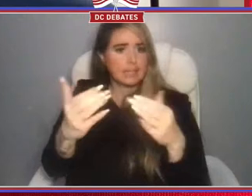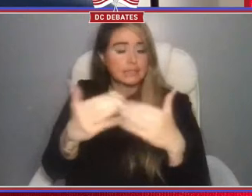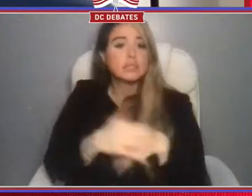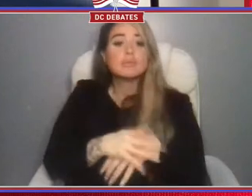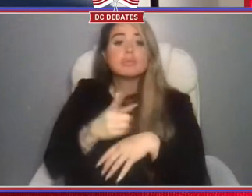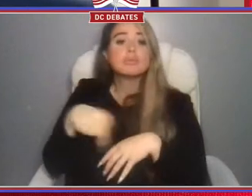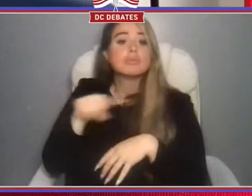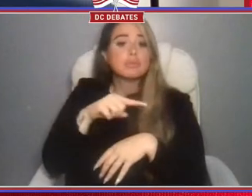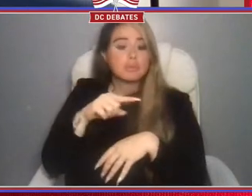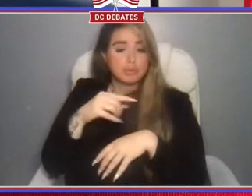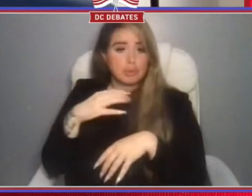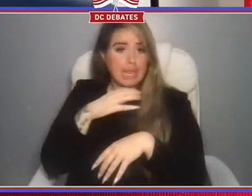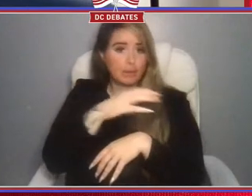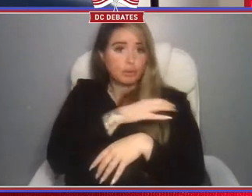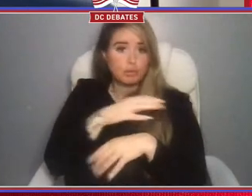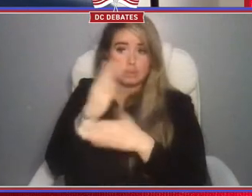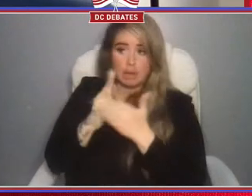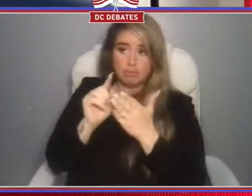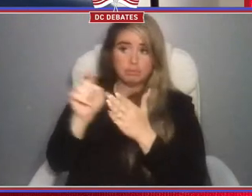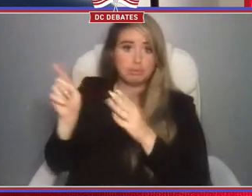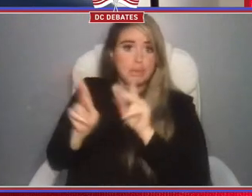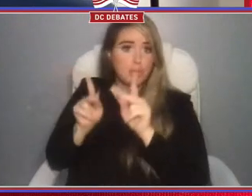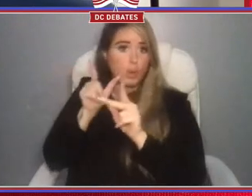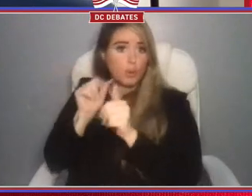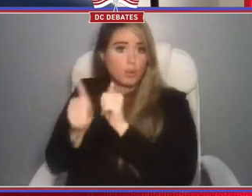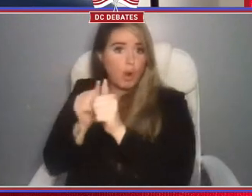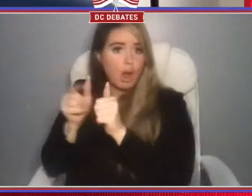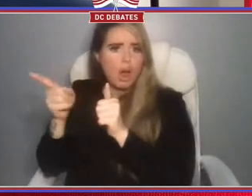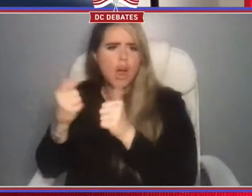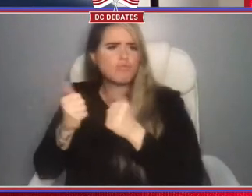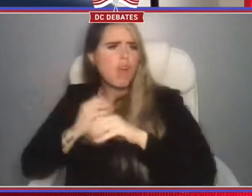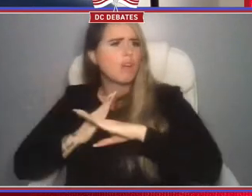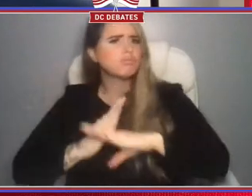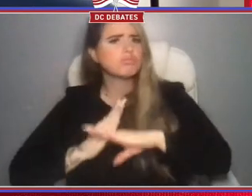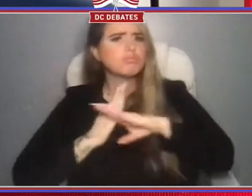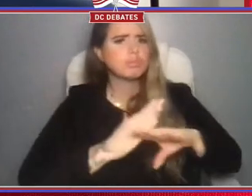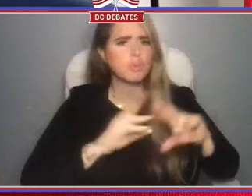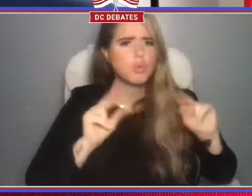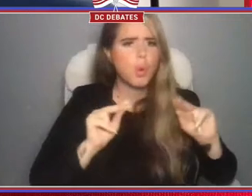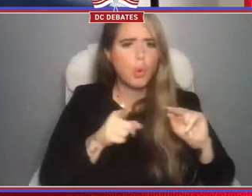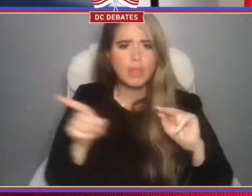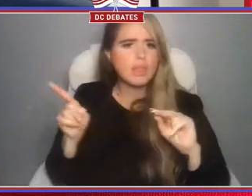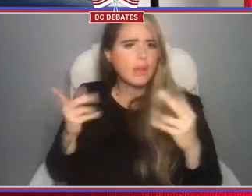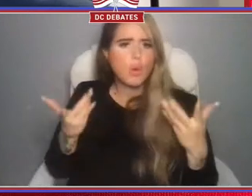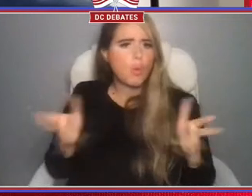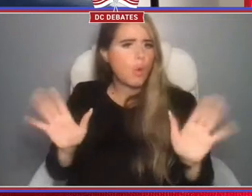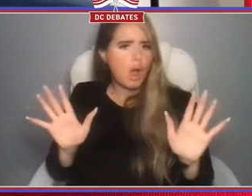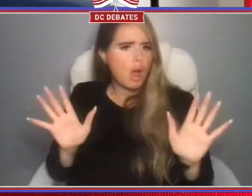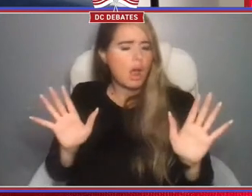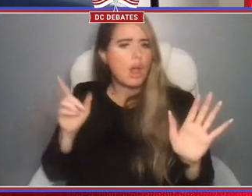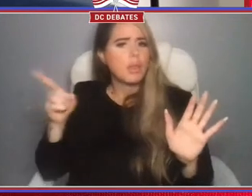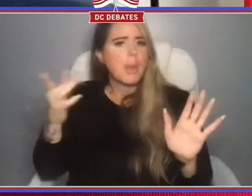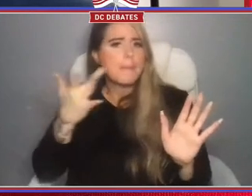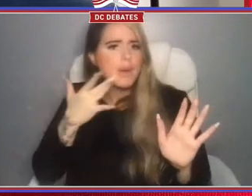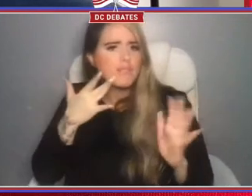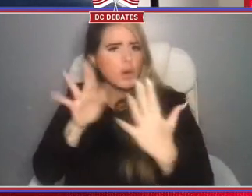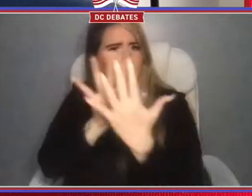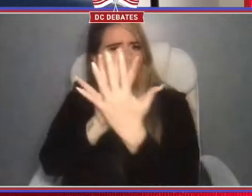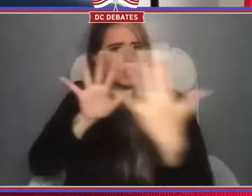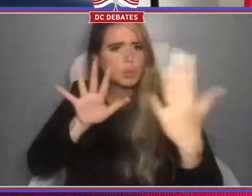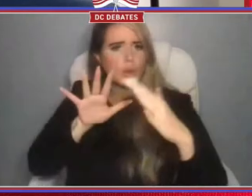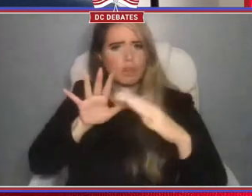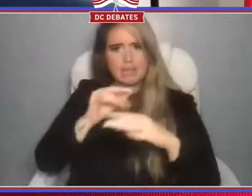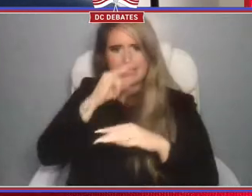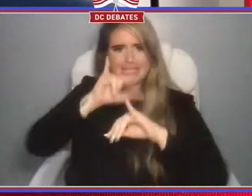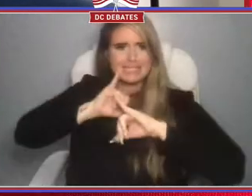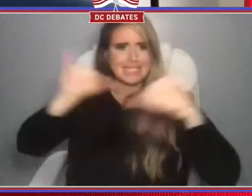really tried to stand in the way to make sure that we would have a persistent virtual learning environment. And I'm